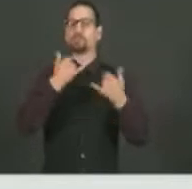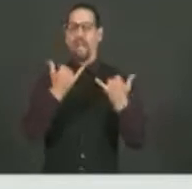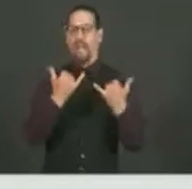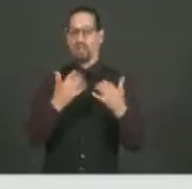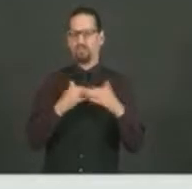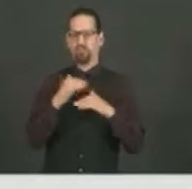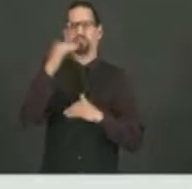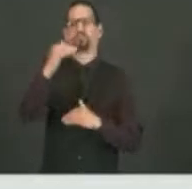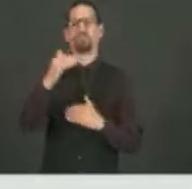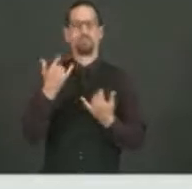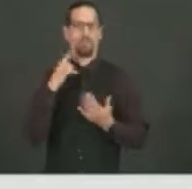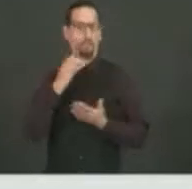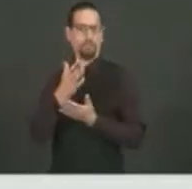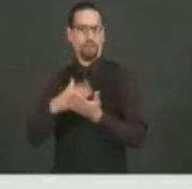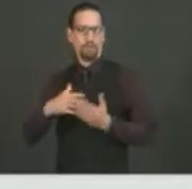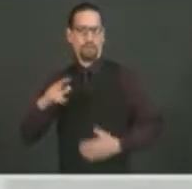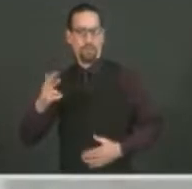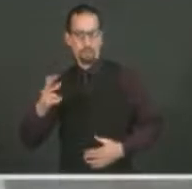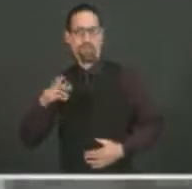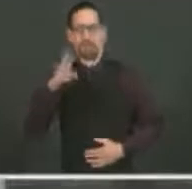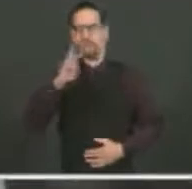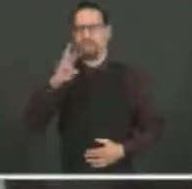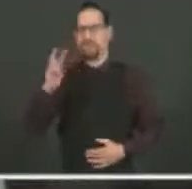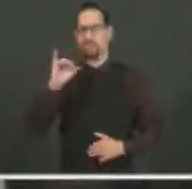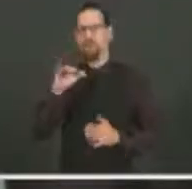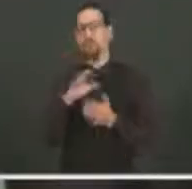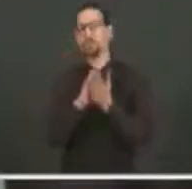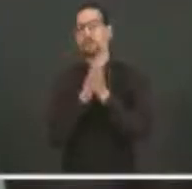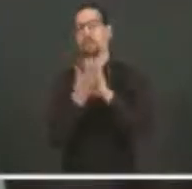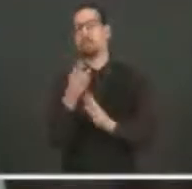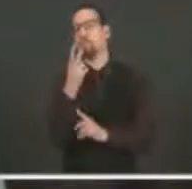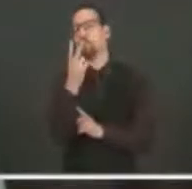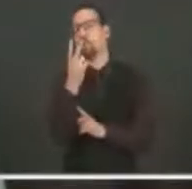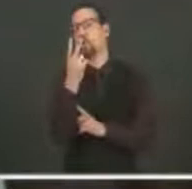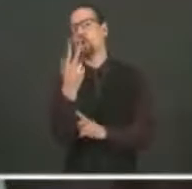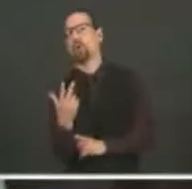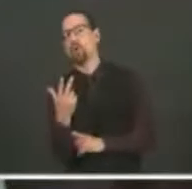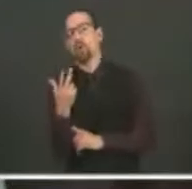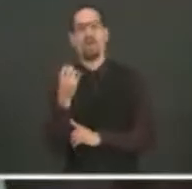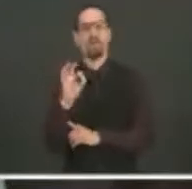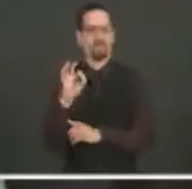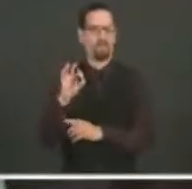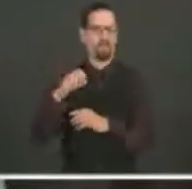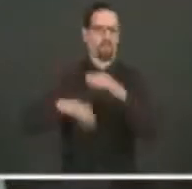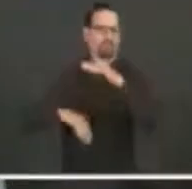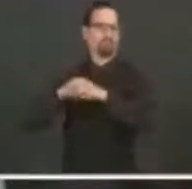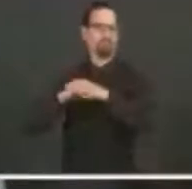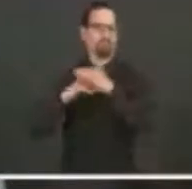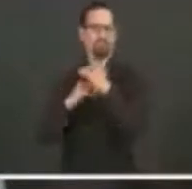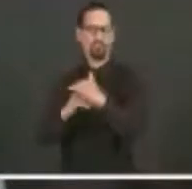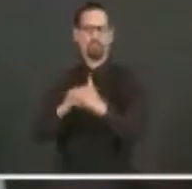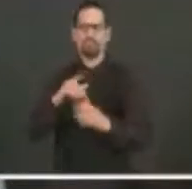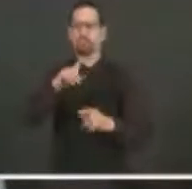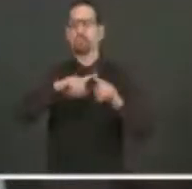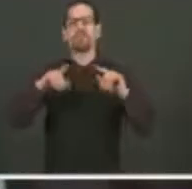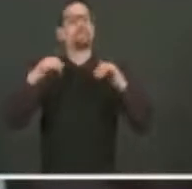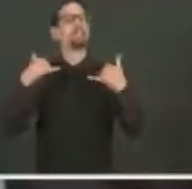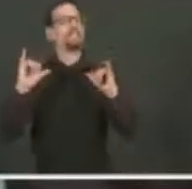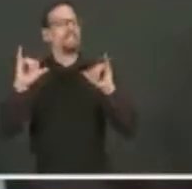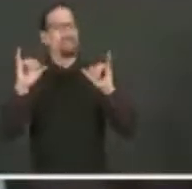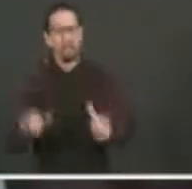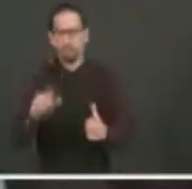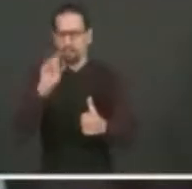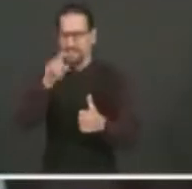2/3. Again, as long as you continue to comply with everything else, hand washing, sanitization,